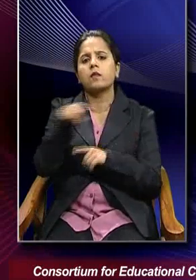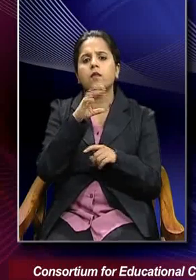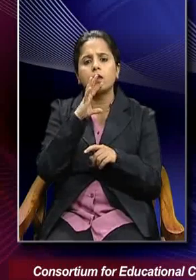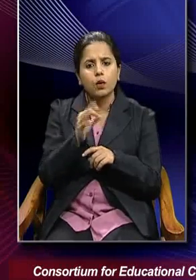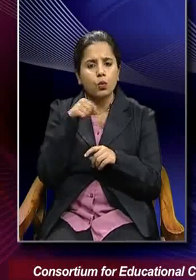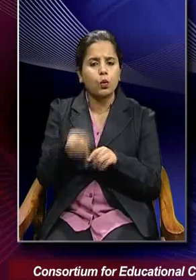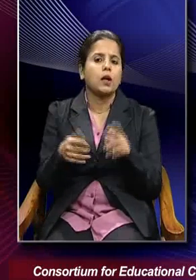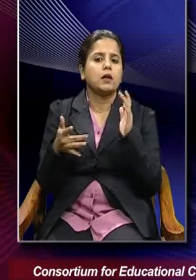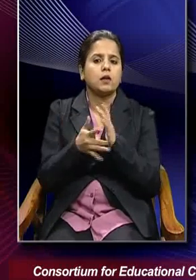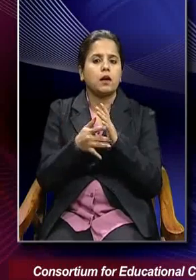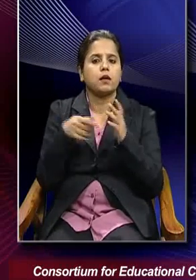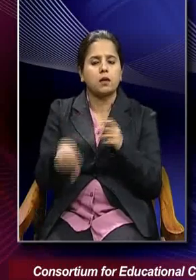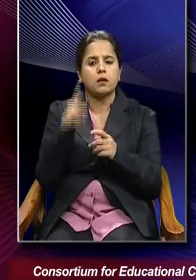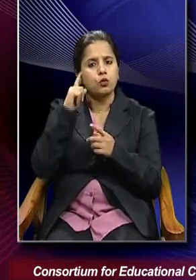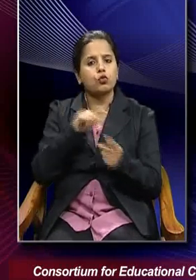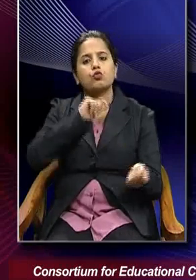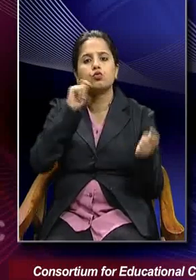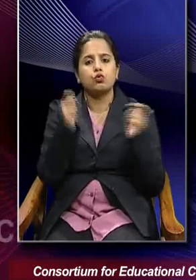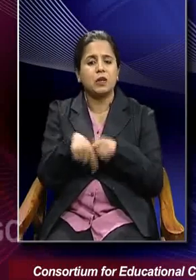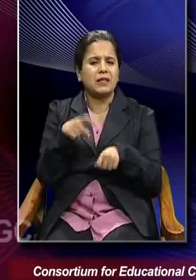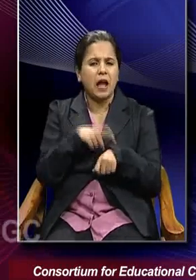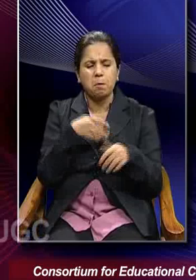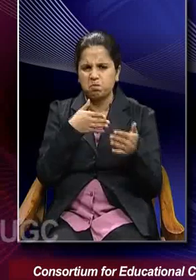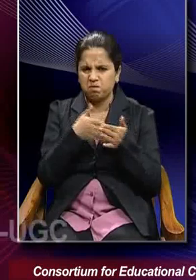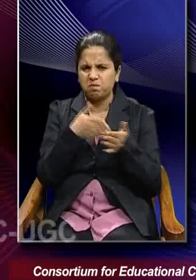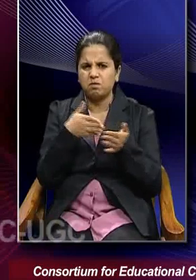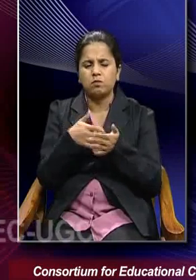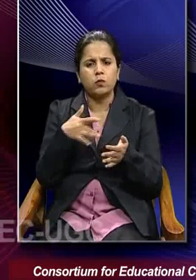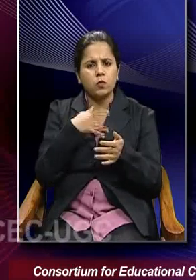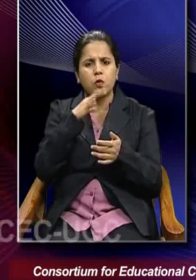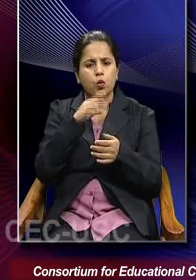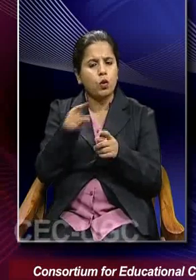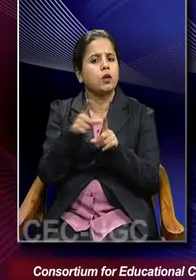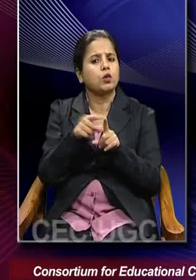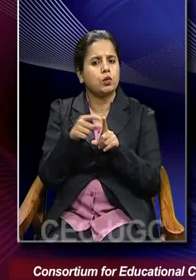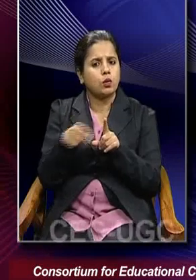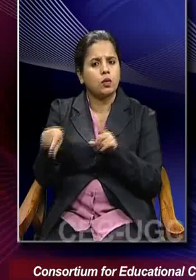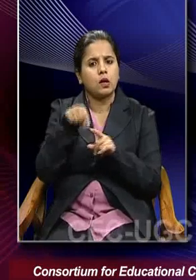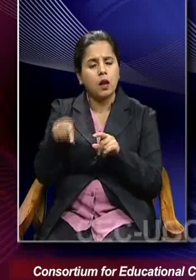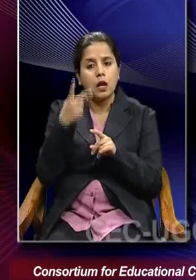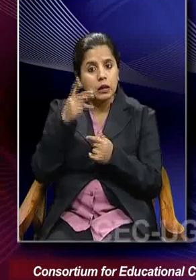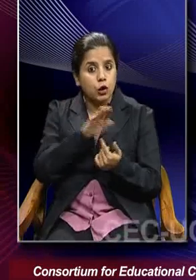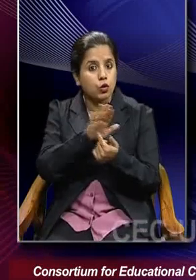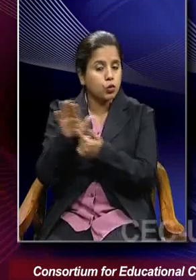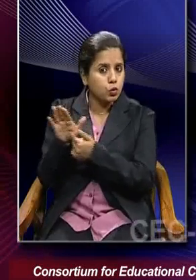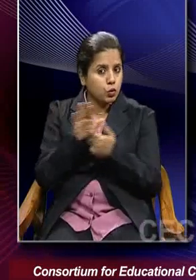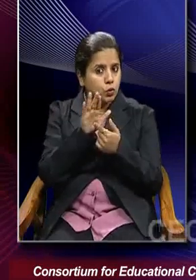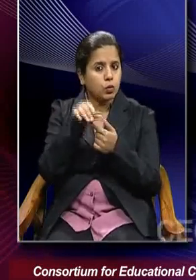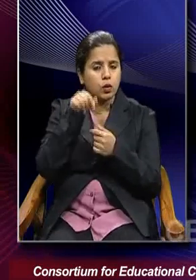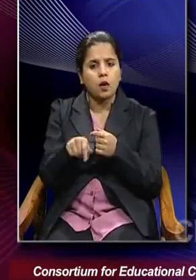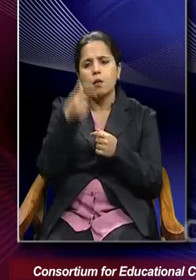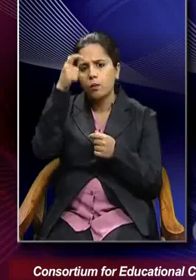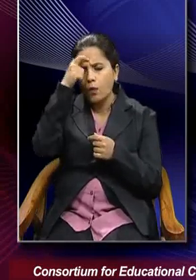digital transformation in challenging times, aptly tried to address the